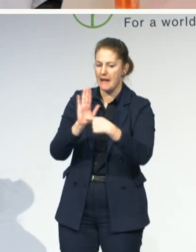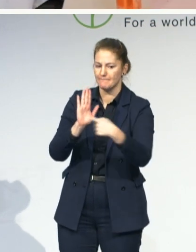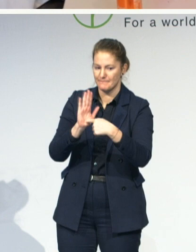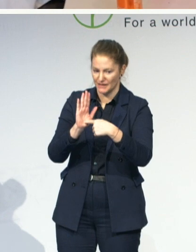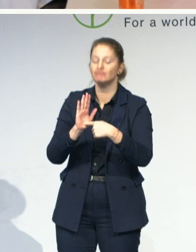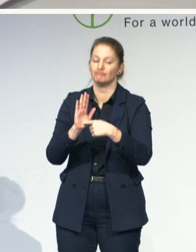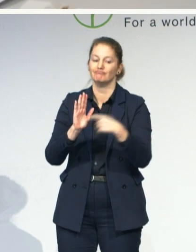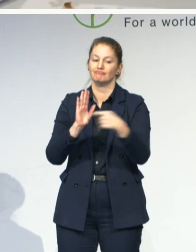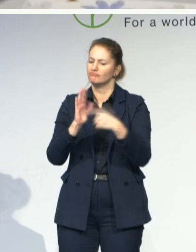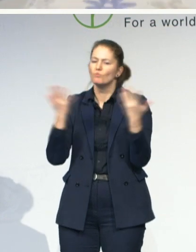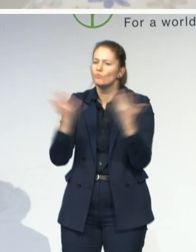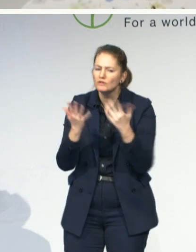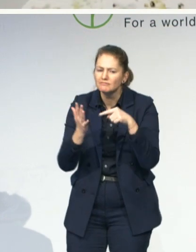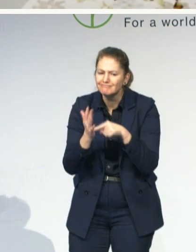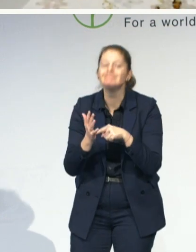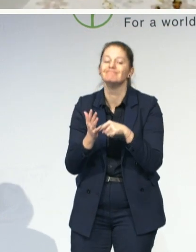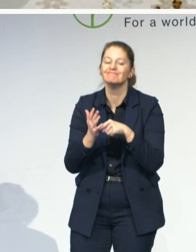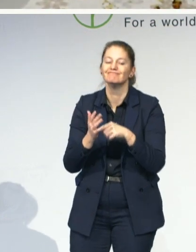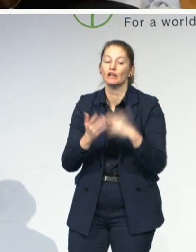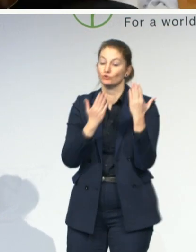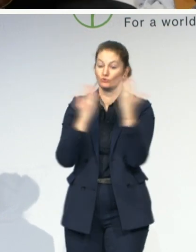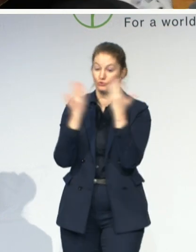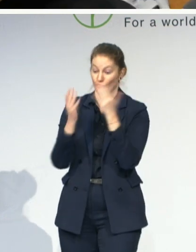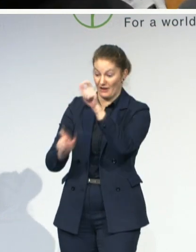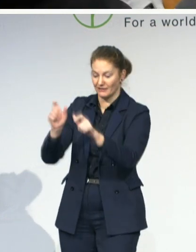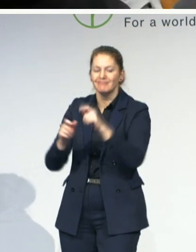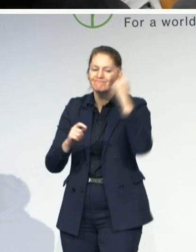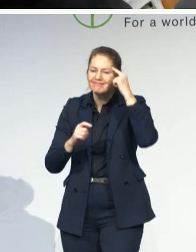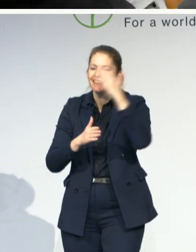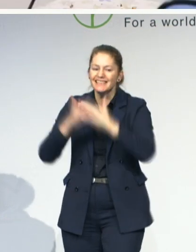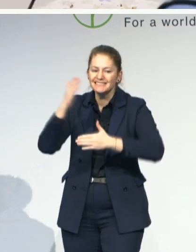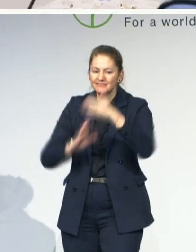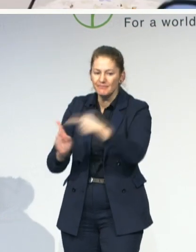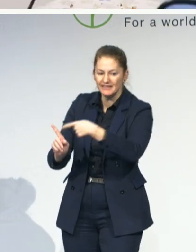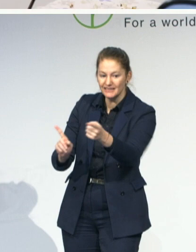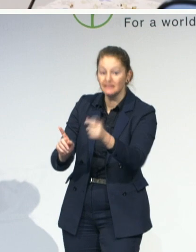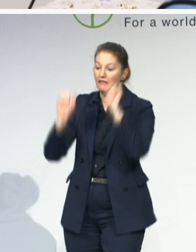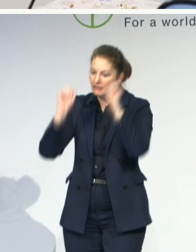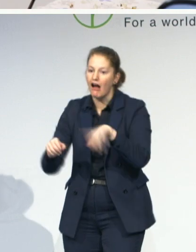that allows students with intellectual disabilities to create and study a